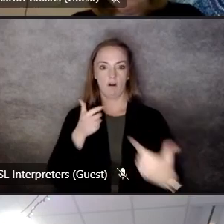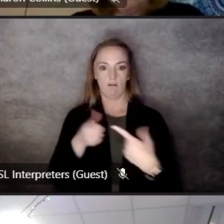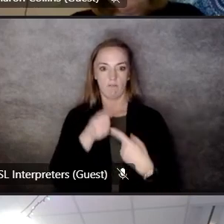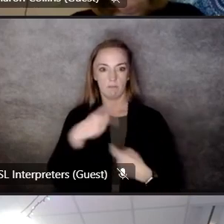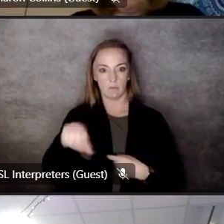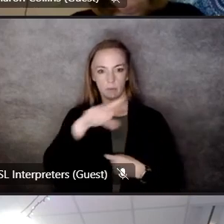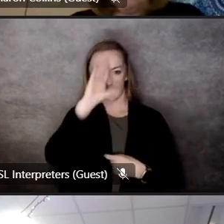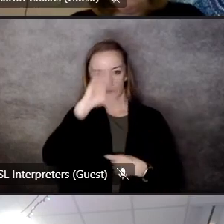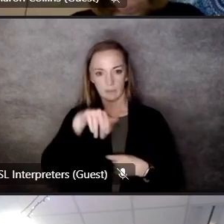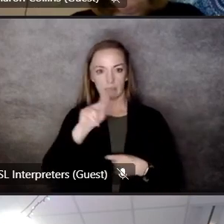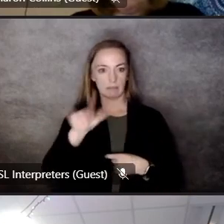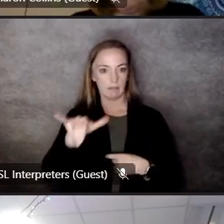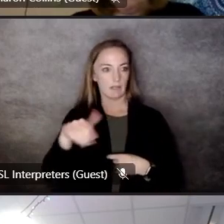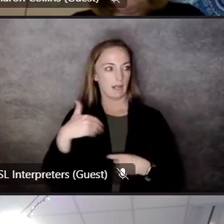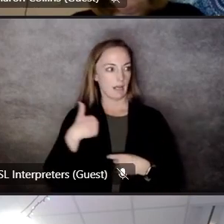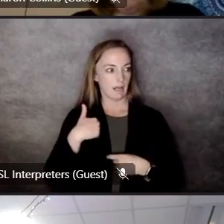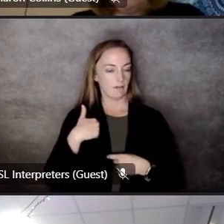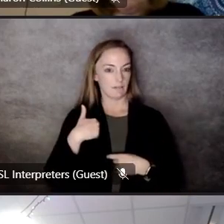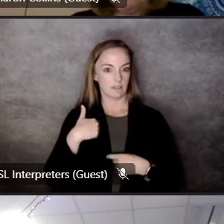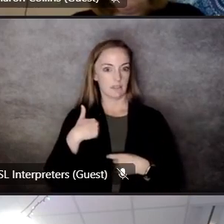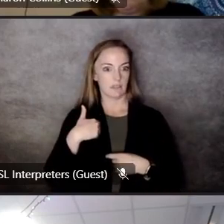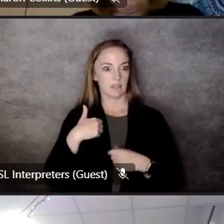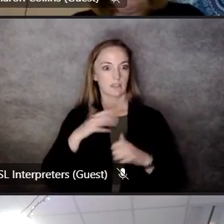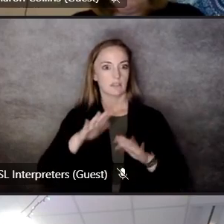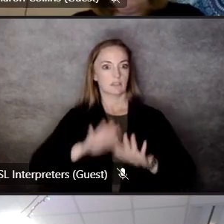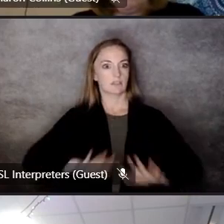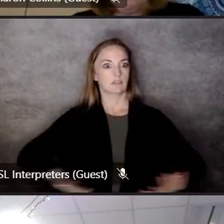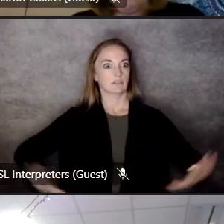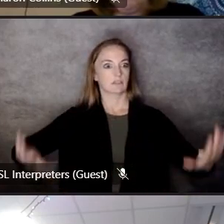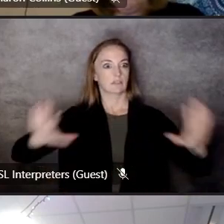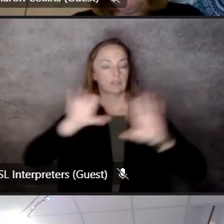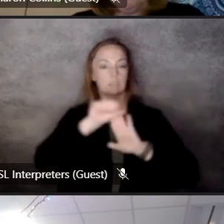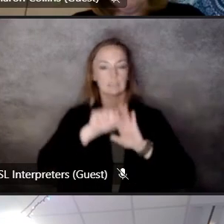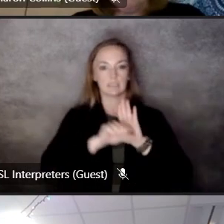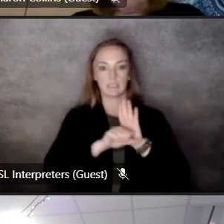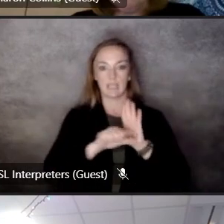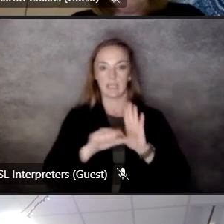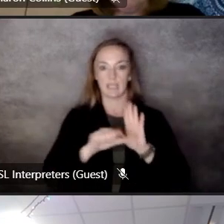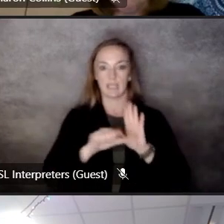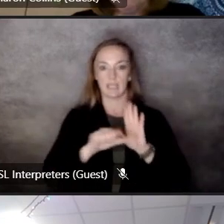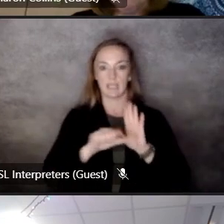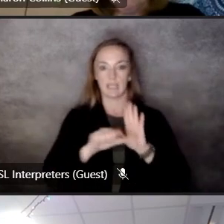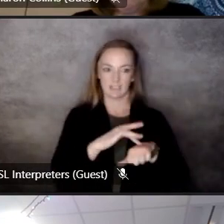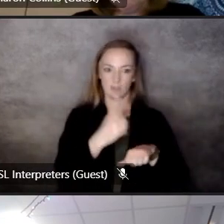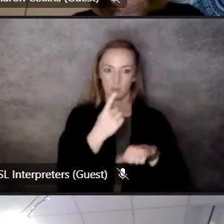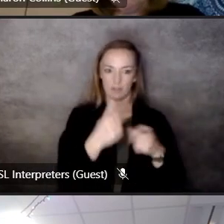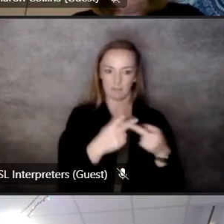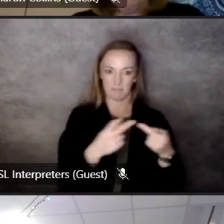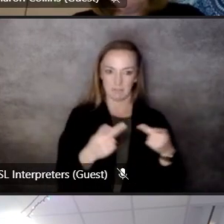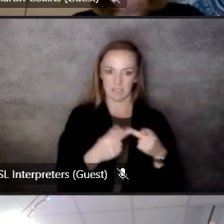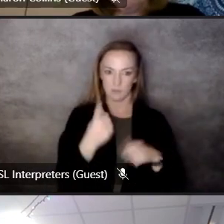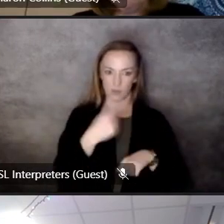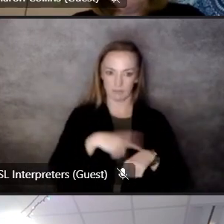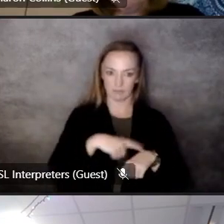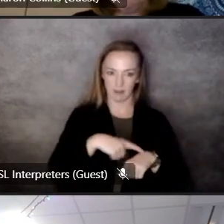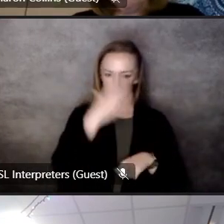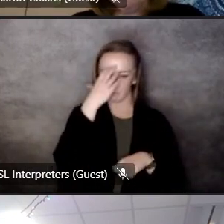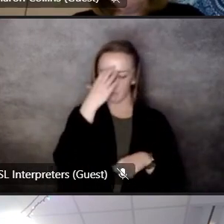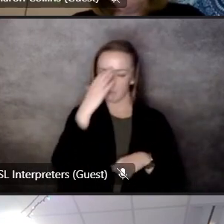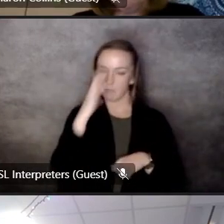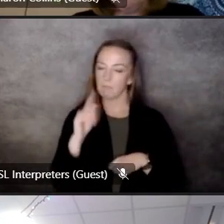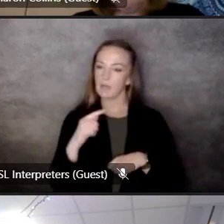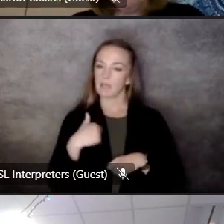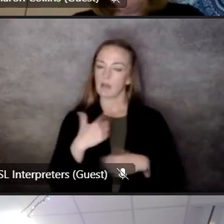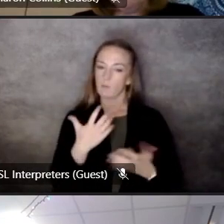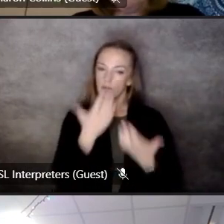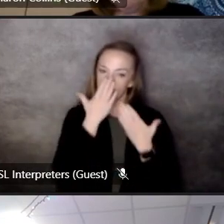has a lot of ground to cover, and you can only be in so many places at one time. But I want to thank Ms.